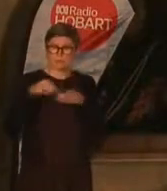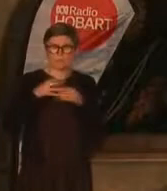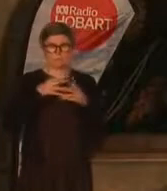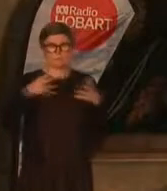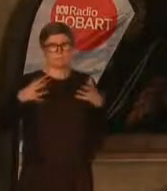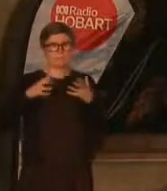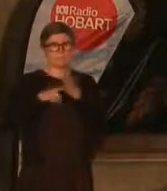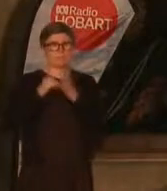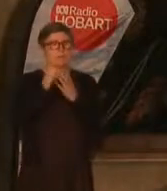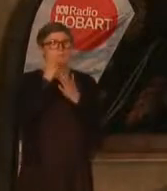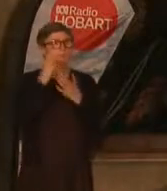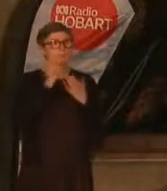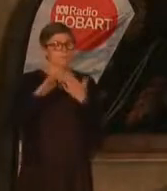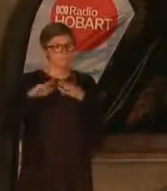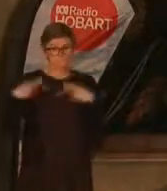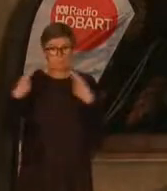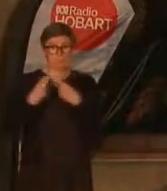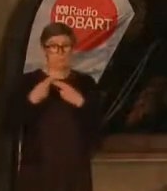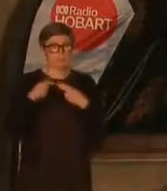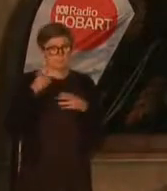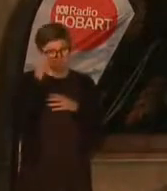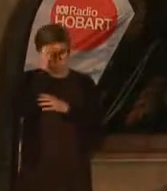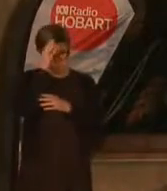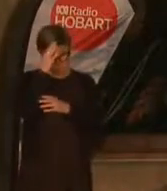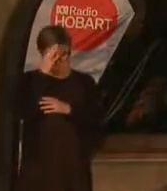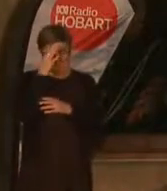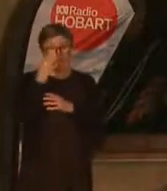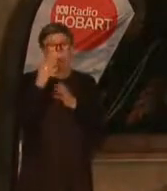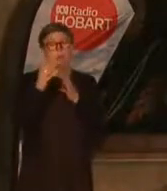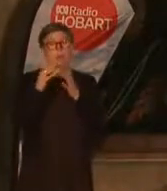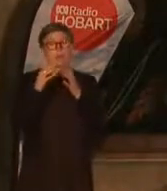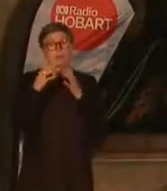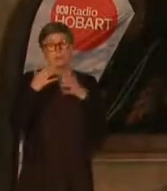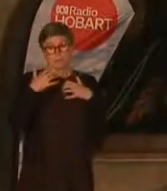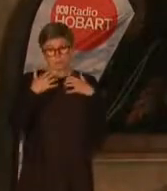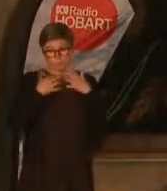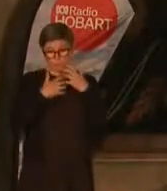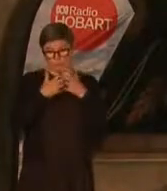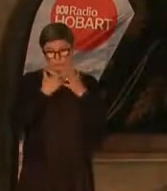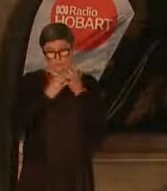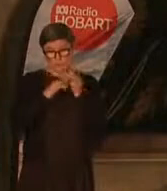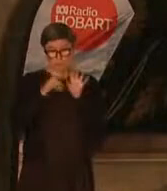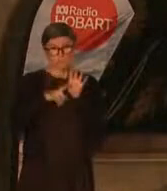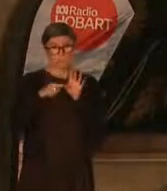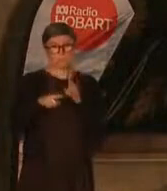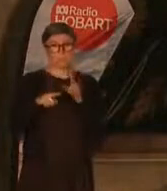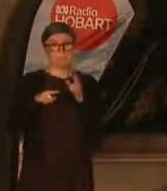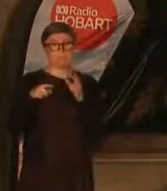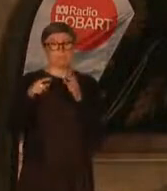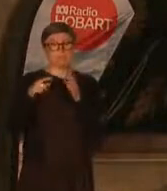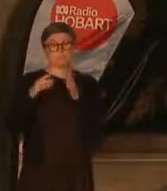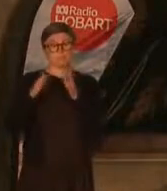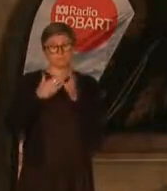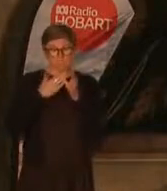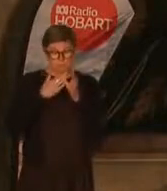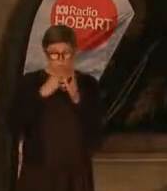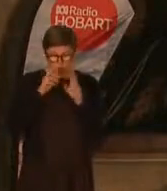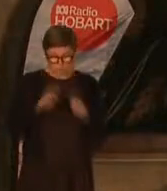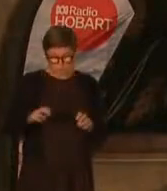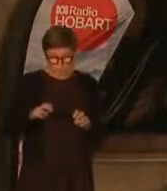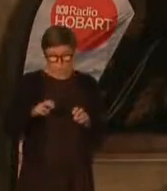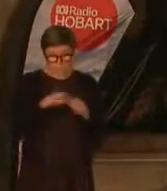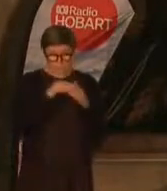family, a distinguished professor of sociology at the University of Tasmania, the inaugural Pro Vice Chancellor of Aboriginal Research and Leadership